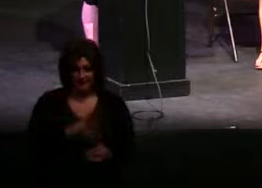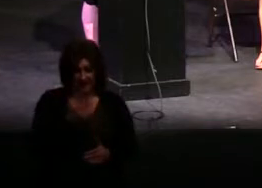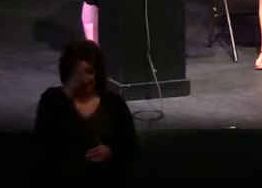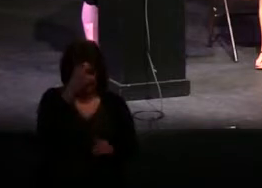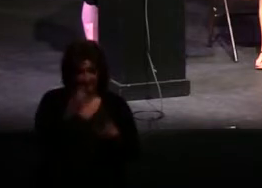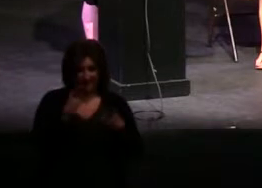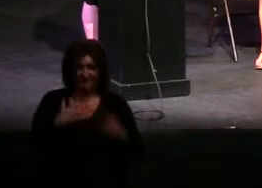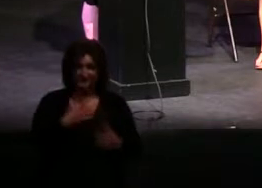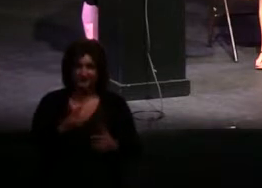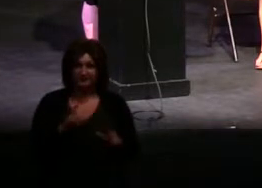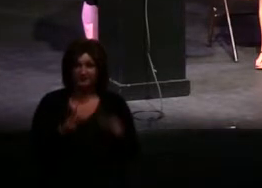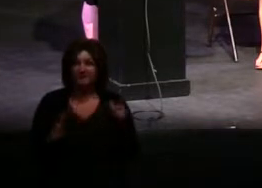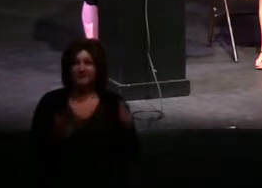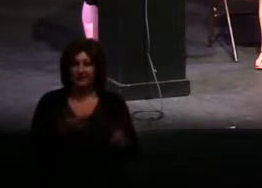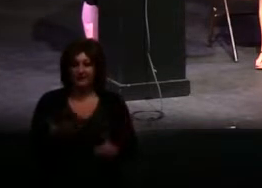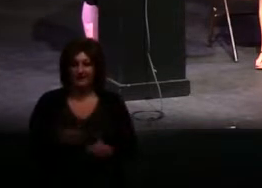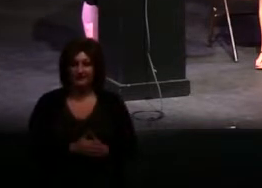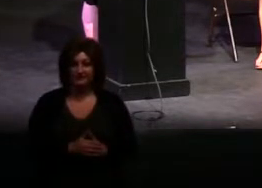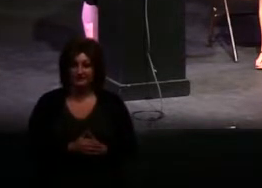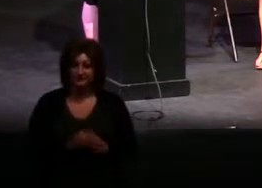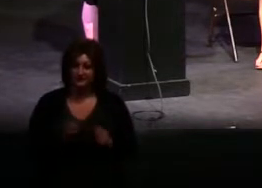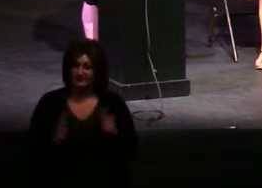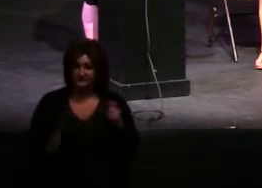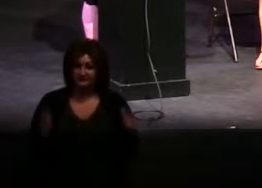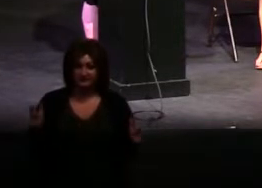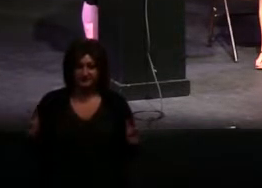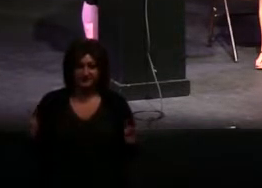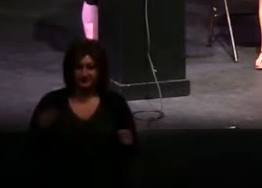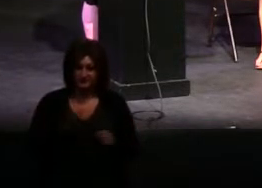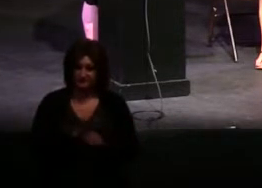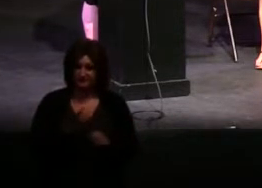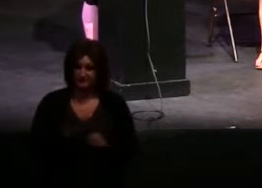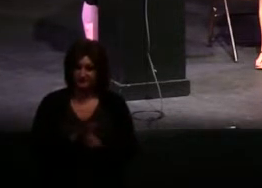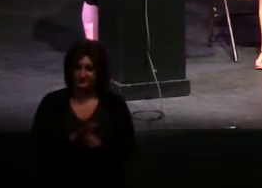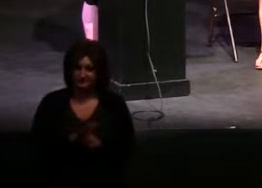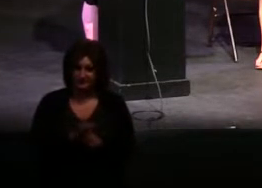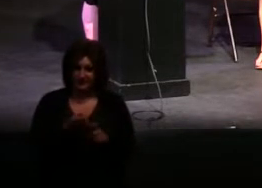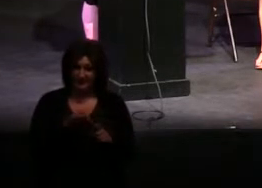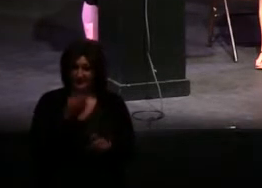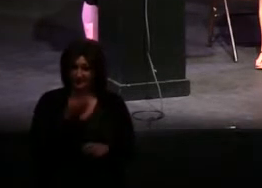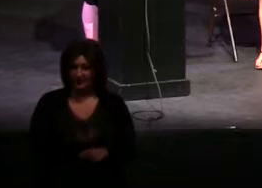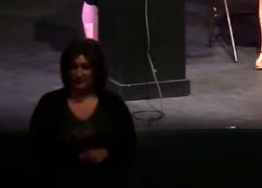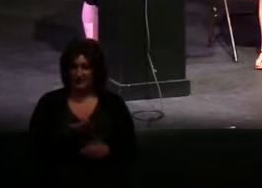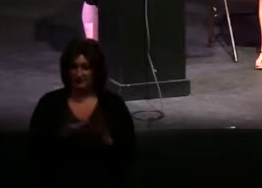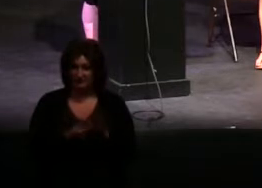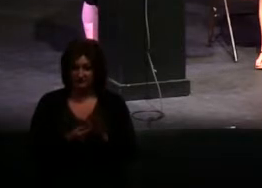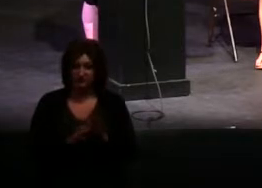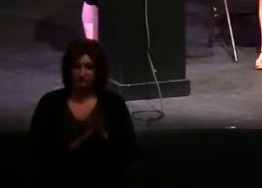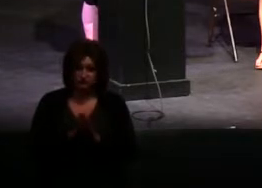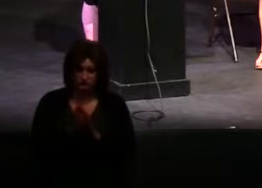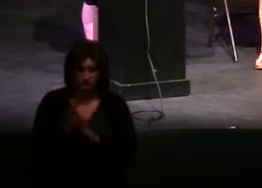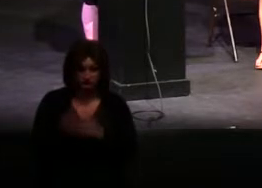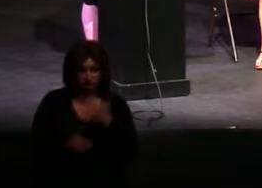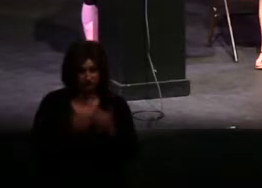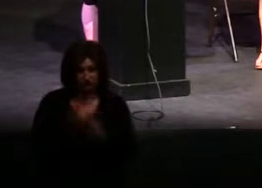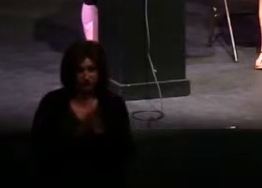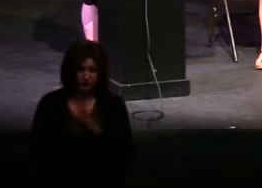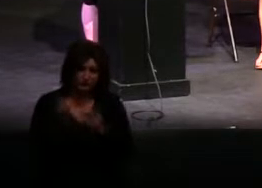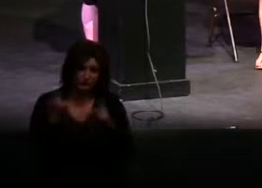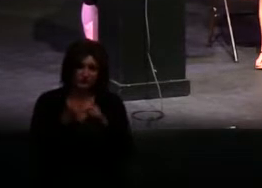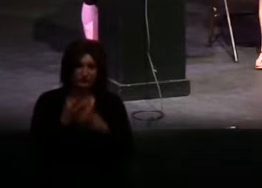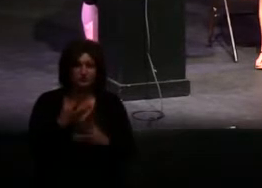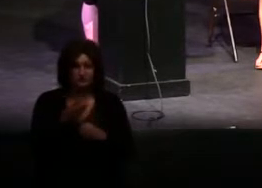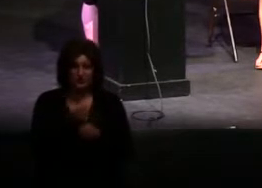large things. Generous mass, quantity, weight, for him they represented progress, ambition,